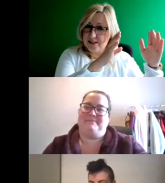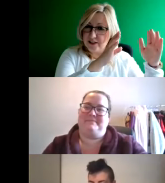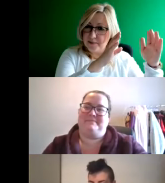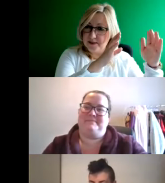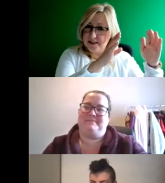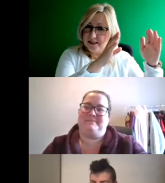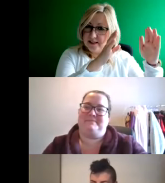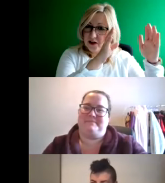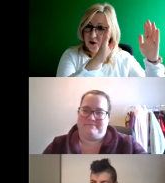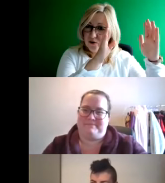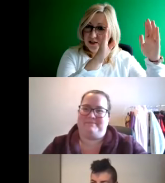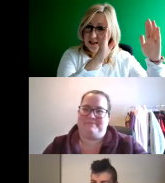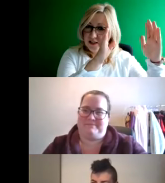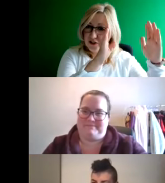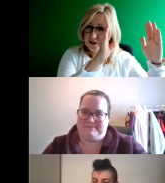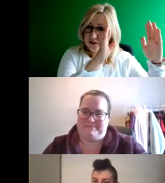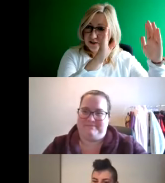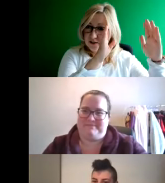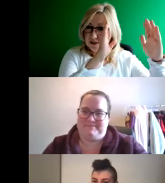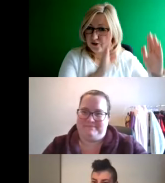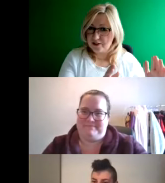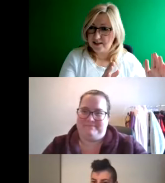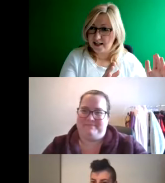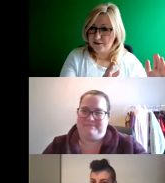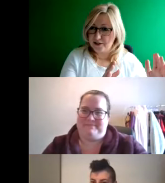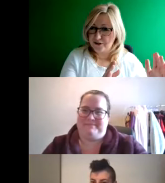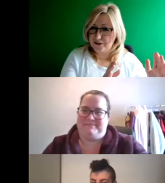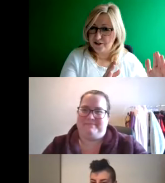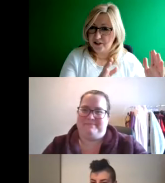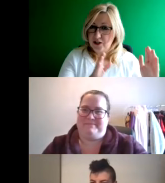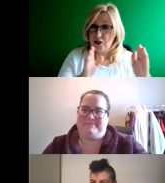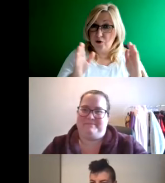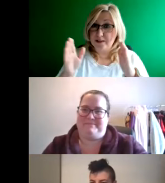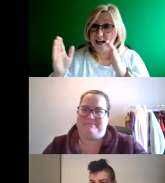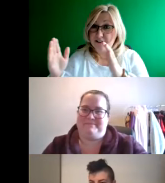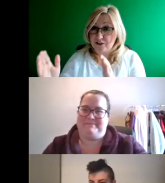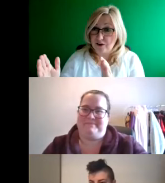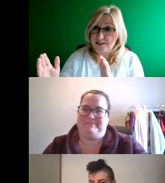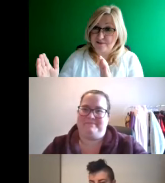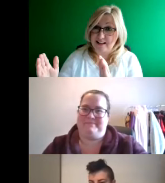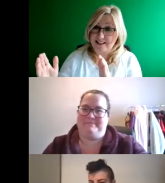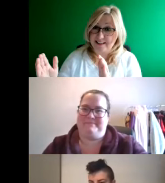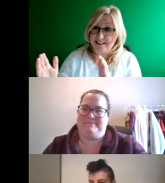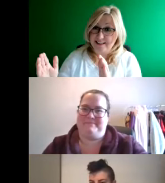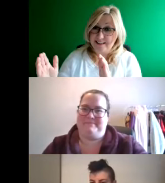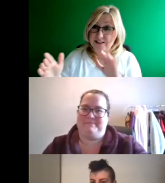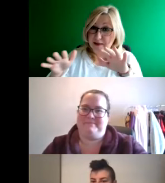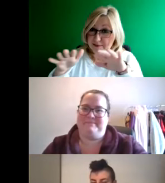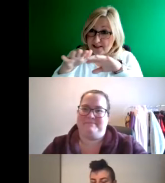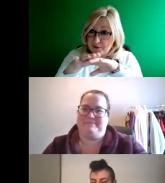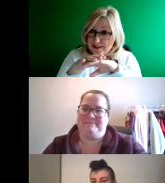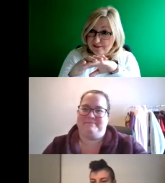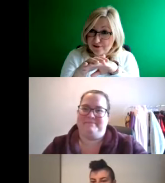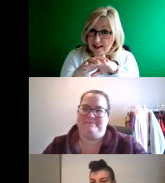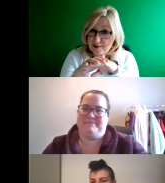frames and scripts that hold in your source language or culture will carry across directly. There may